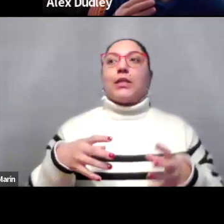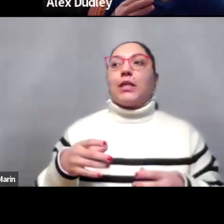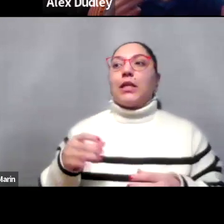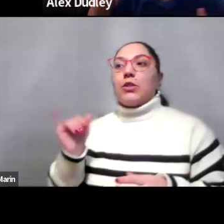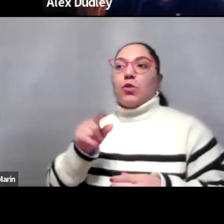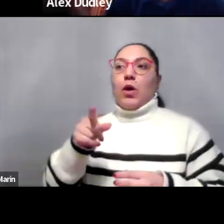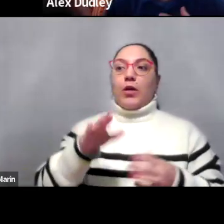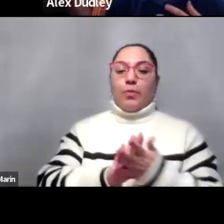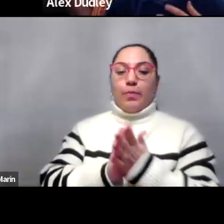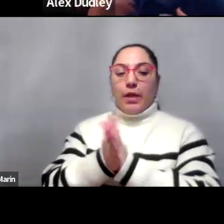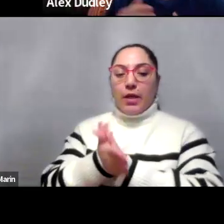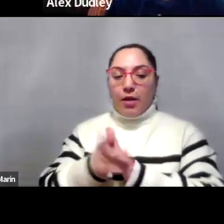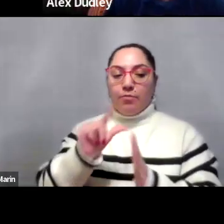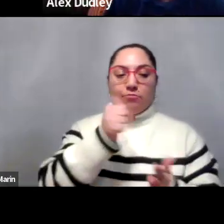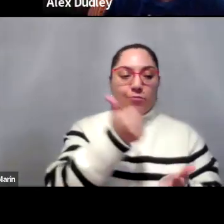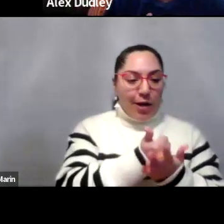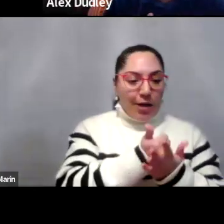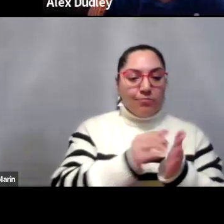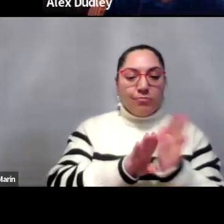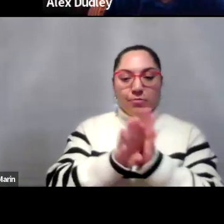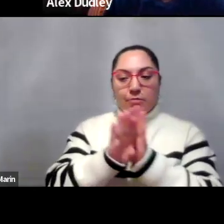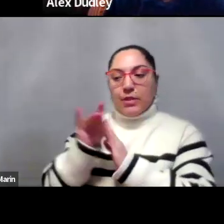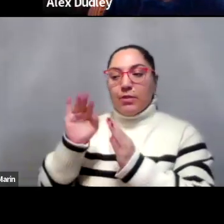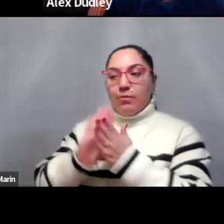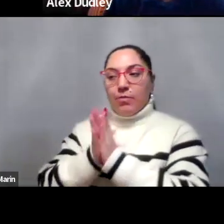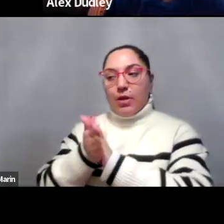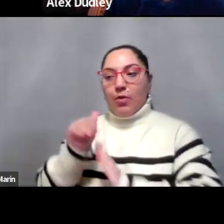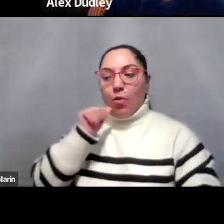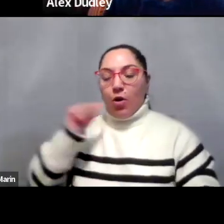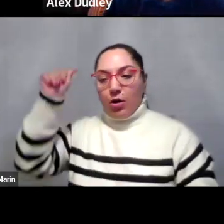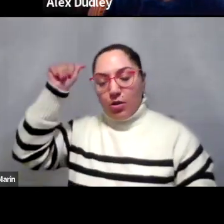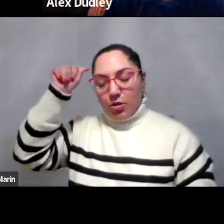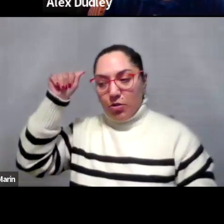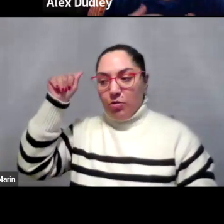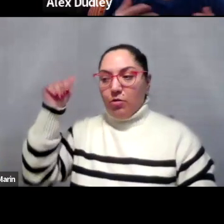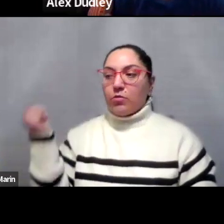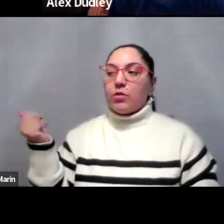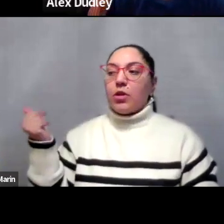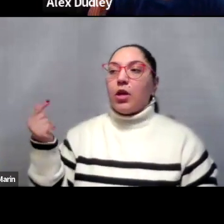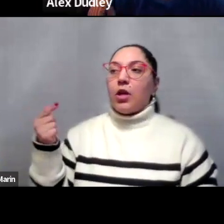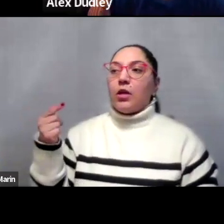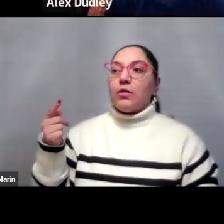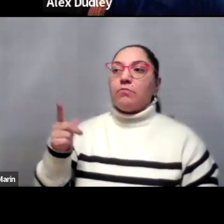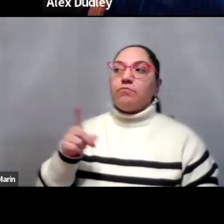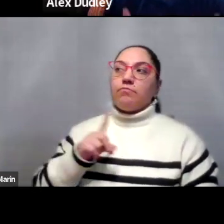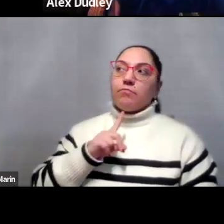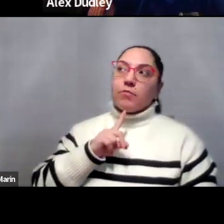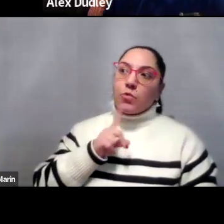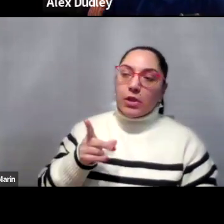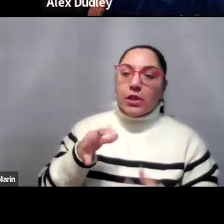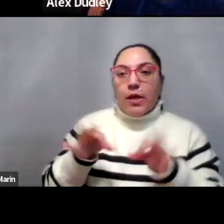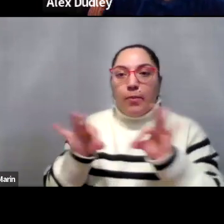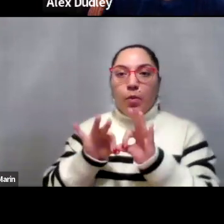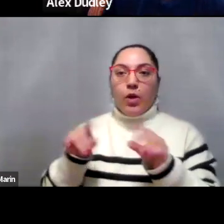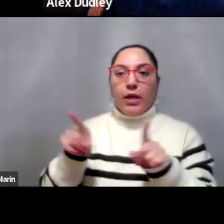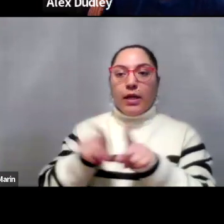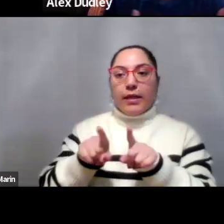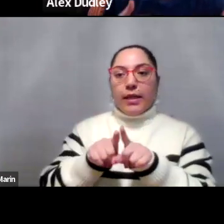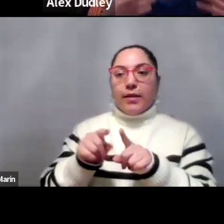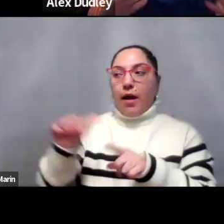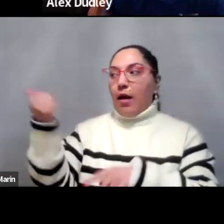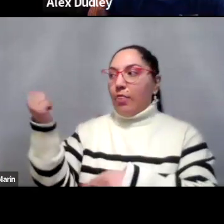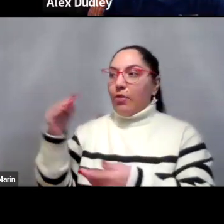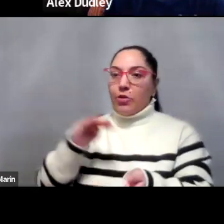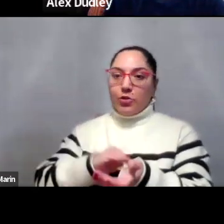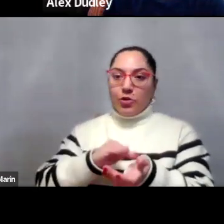As you graduate into these adult services, it really is like any other doctor. Most of the time you